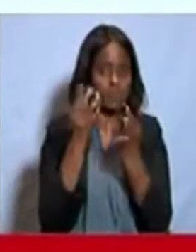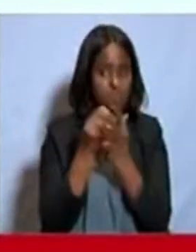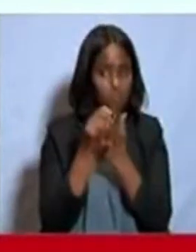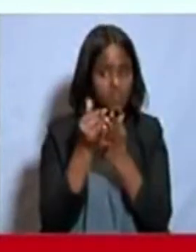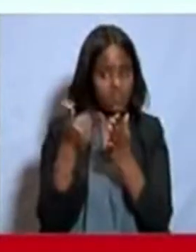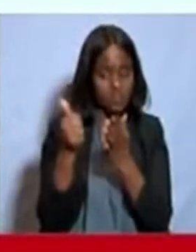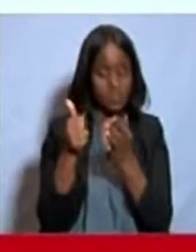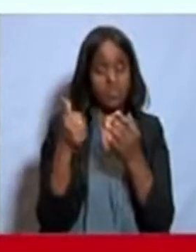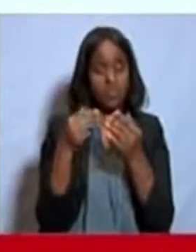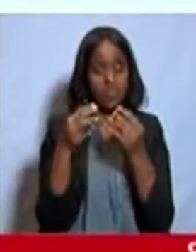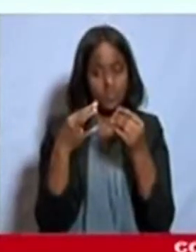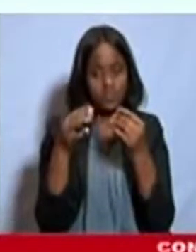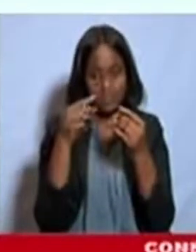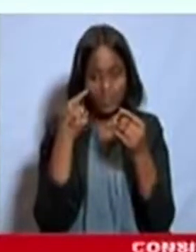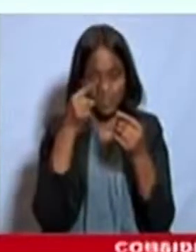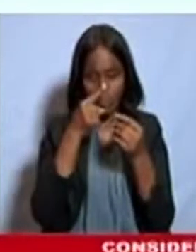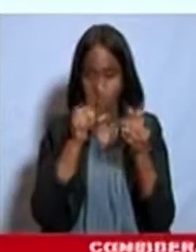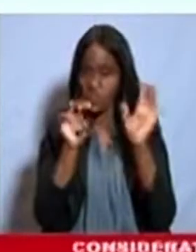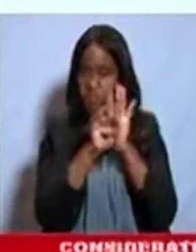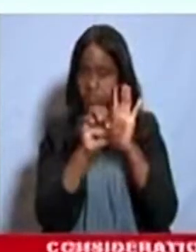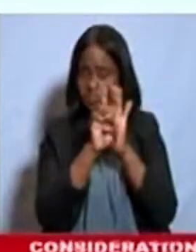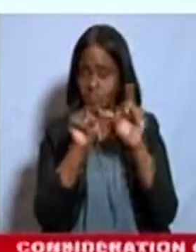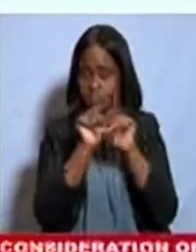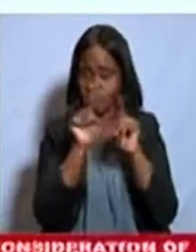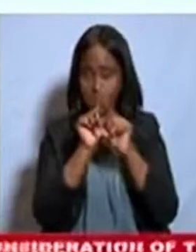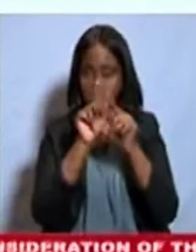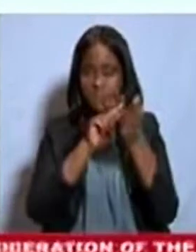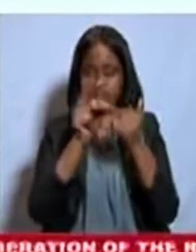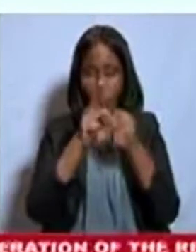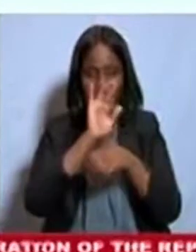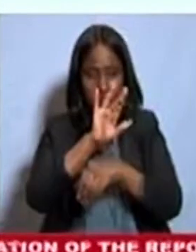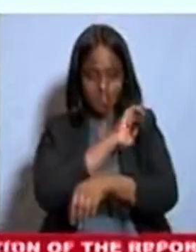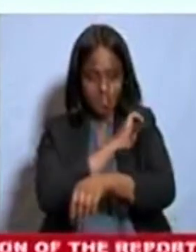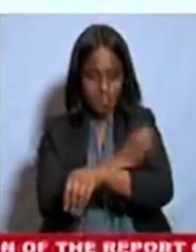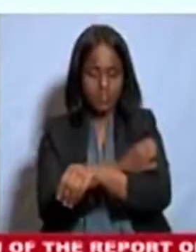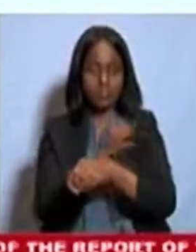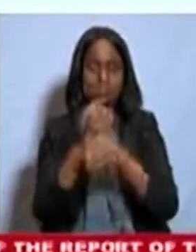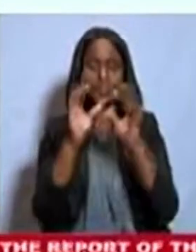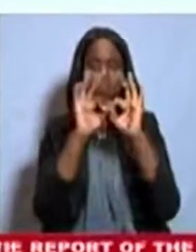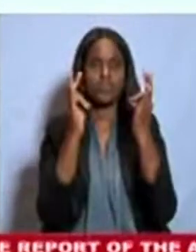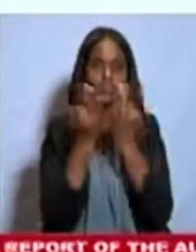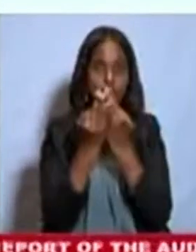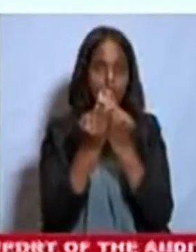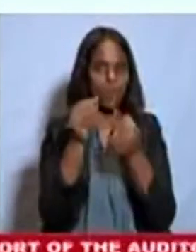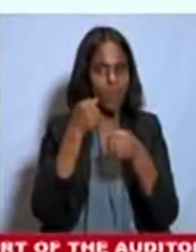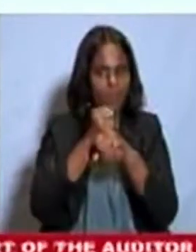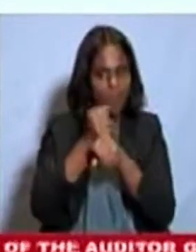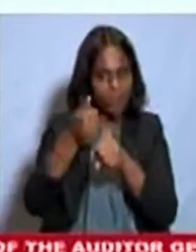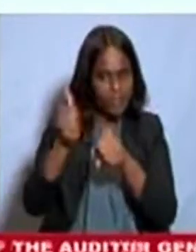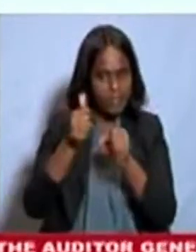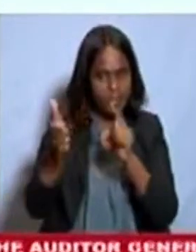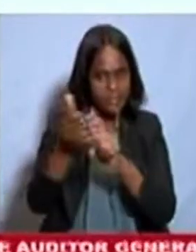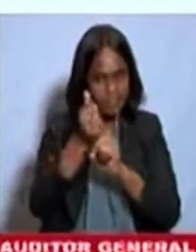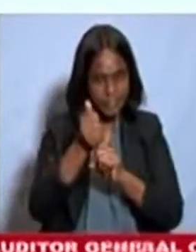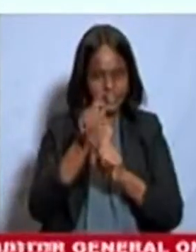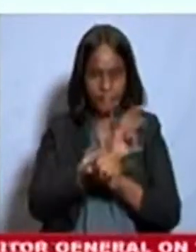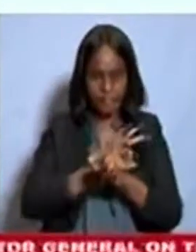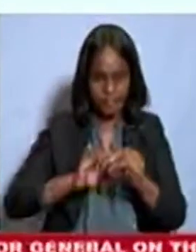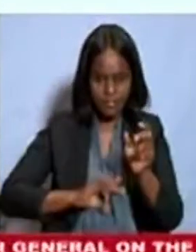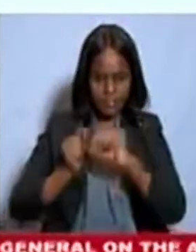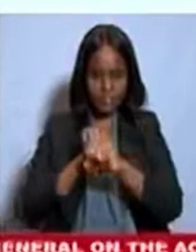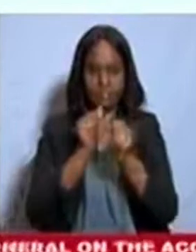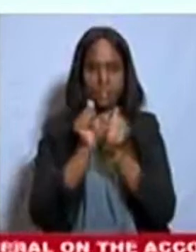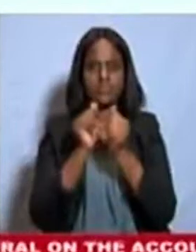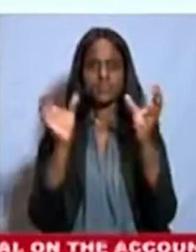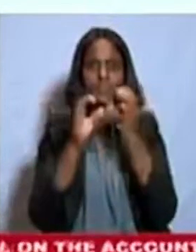are to be applied for such similar undertakings of empowering vulnerable households to enable them achieve food security and